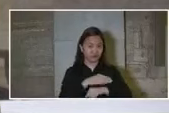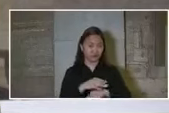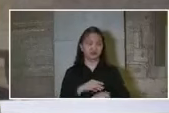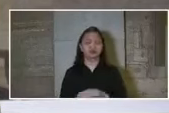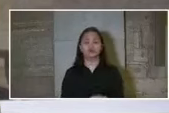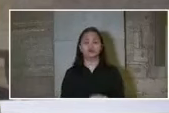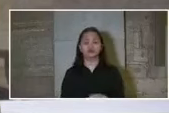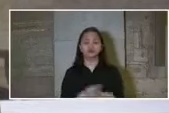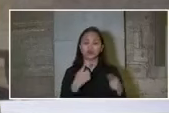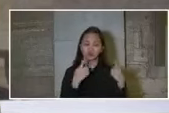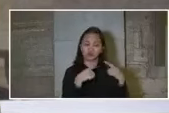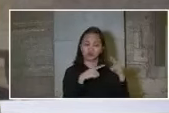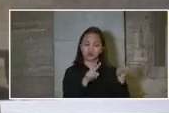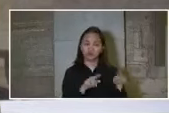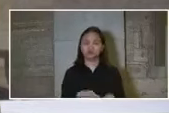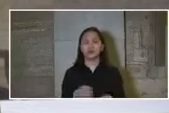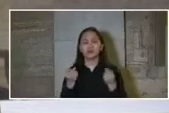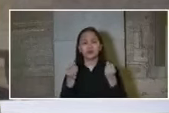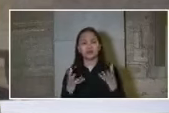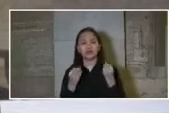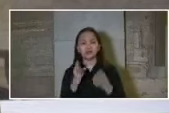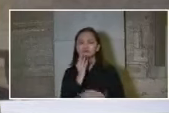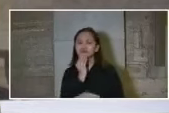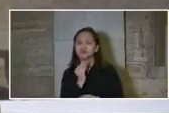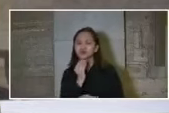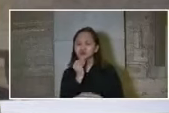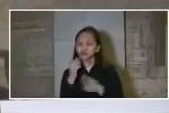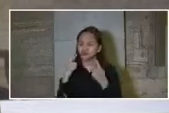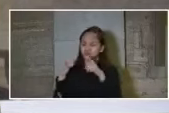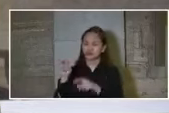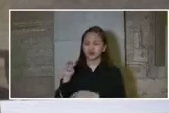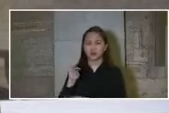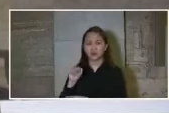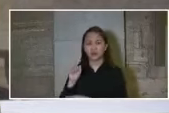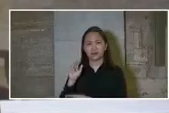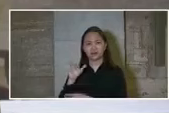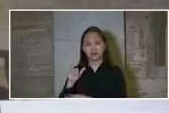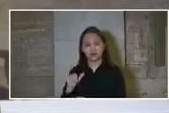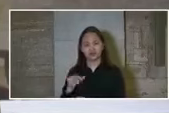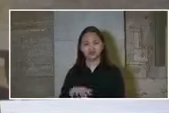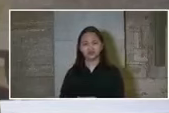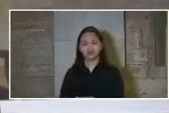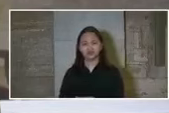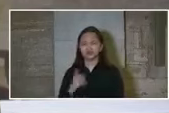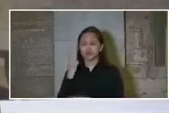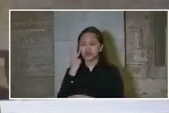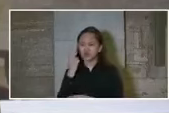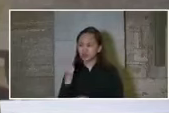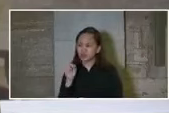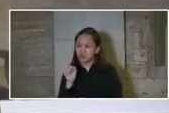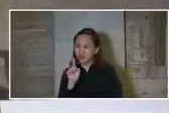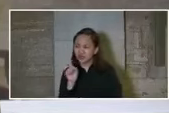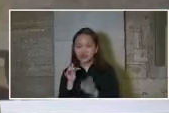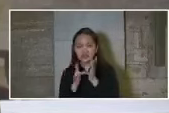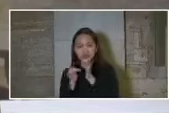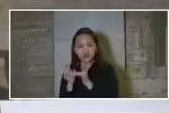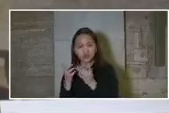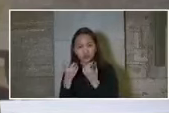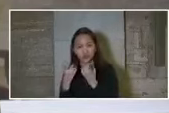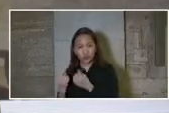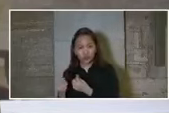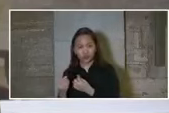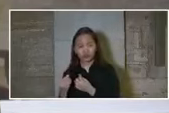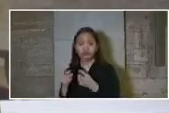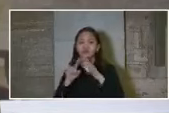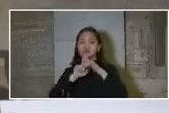Now many of the Jews had come to Mary and seen what he had done, began to